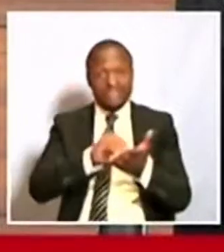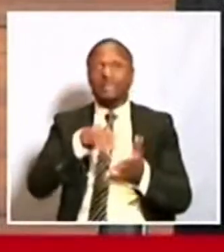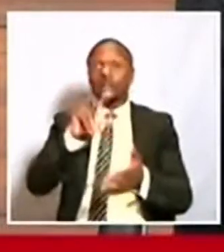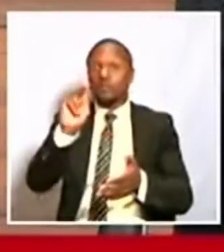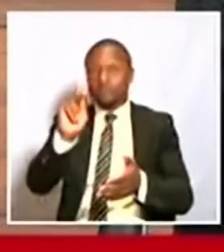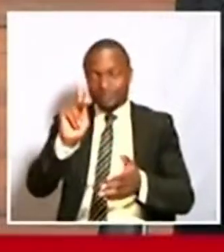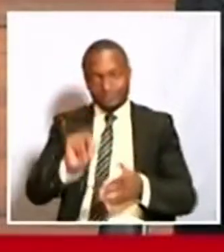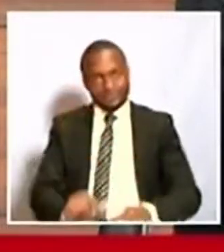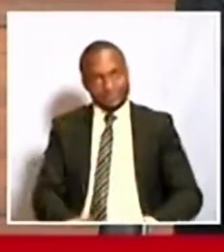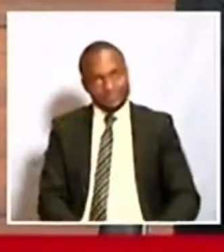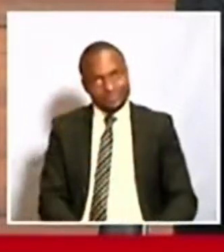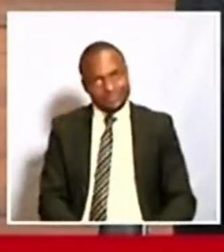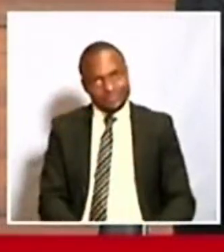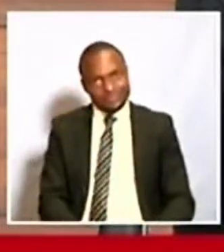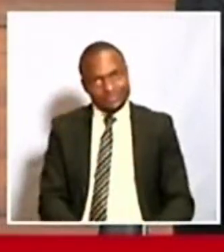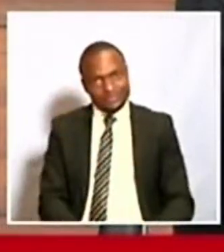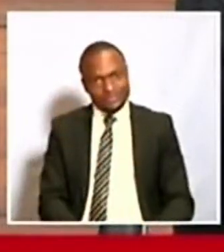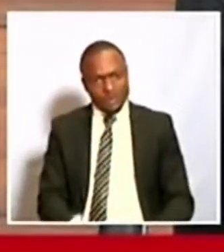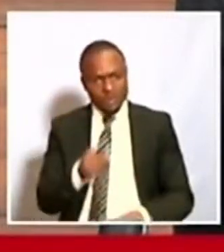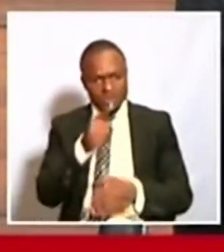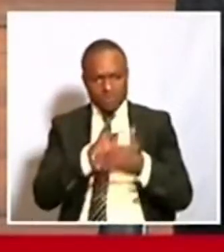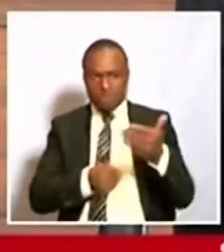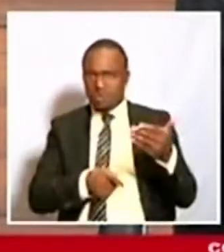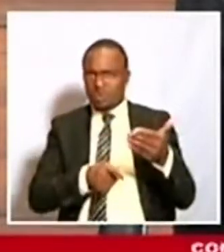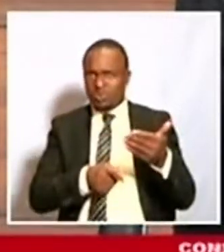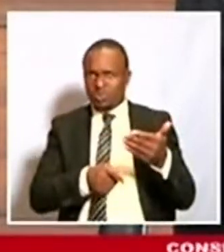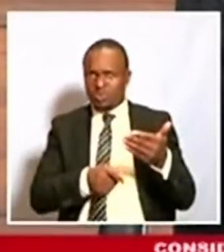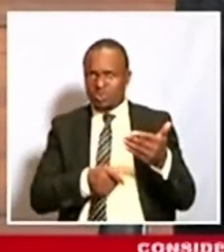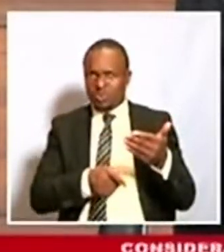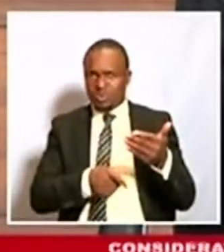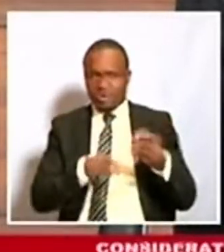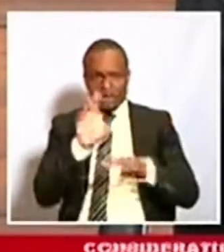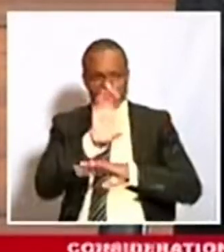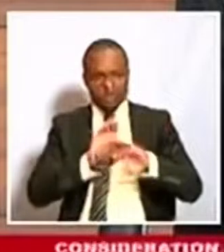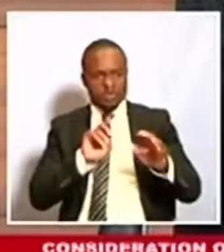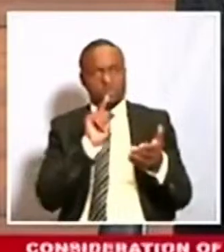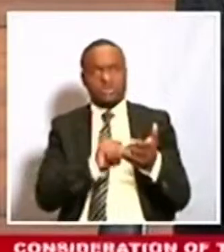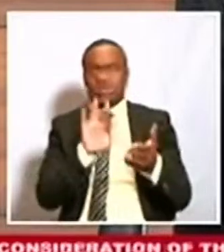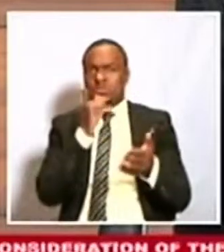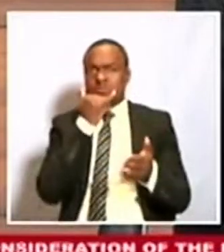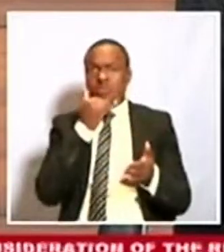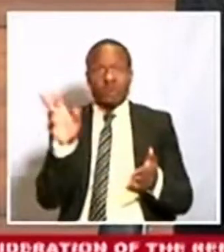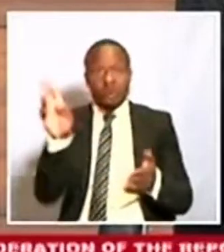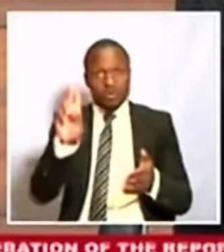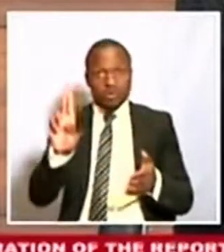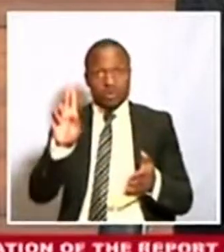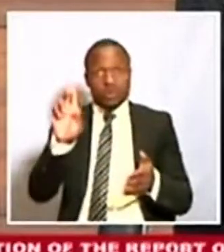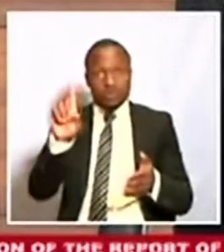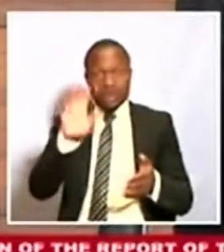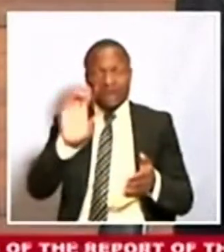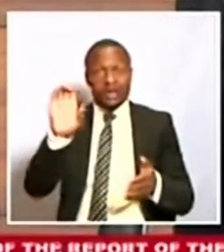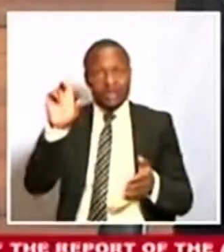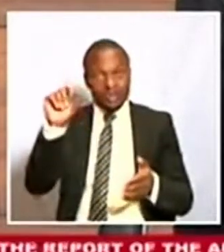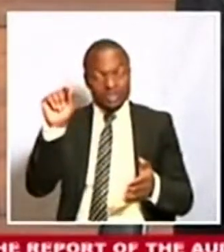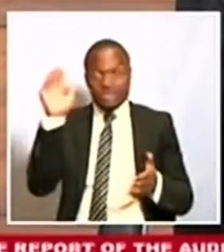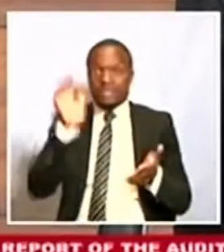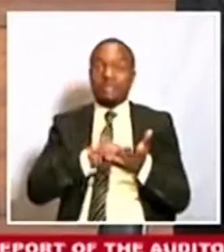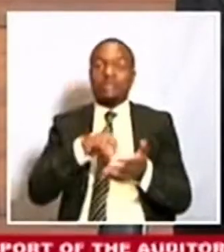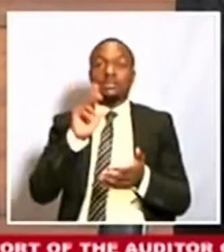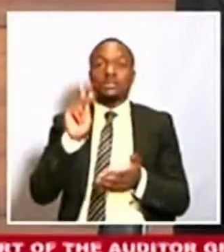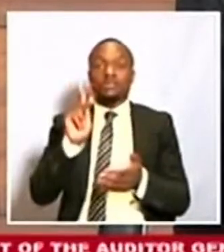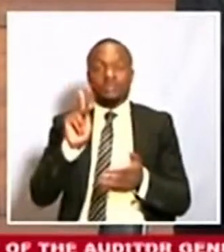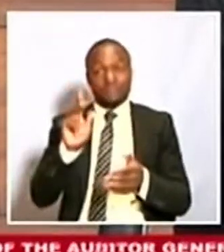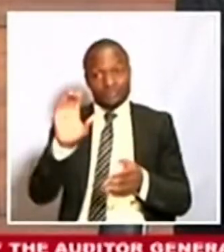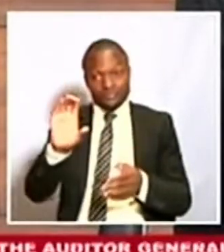kwacha. What led to the misapplication of the 120,000 kwacha? Thank you very